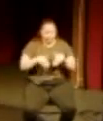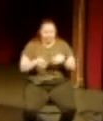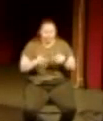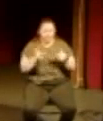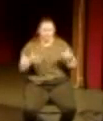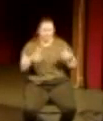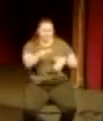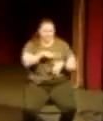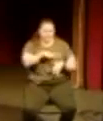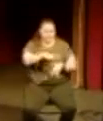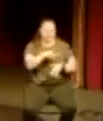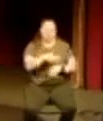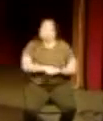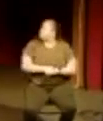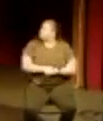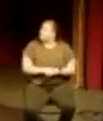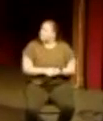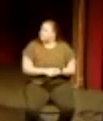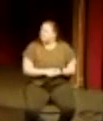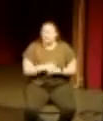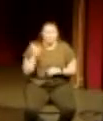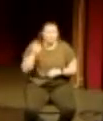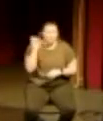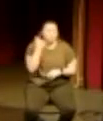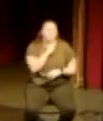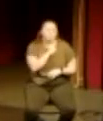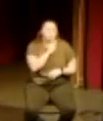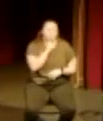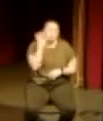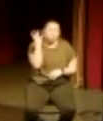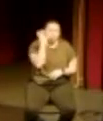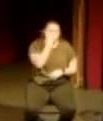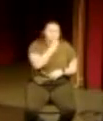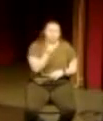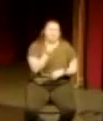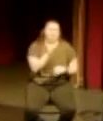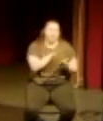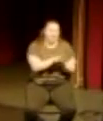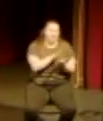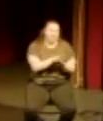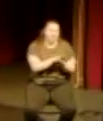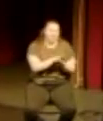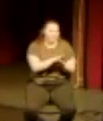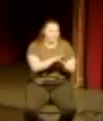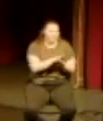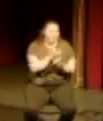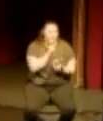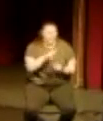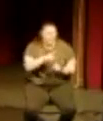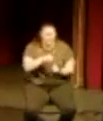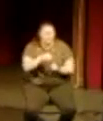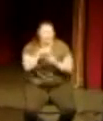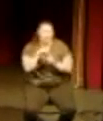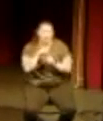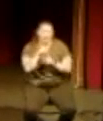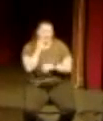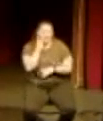do it justice. It's gorgeous now that it's grown in. Really, really special. And then to the